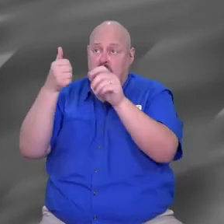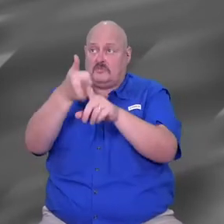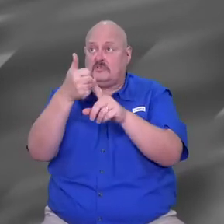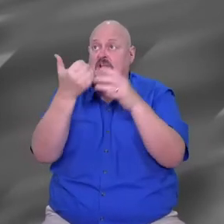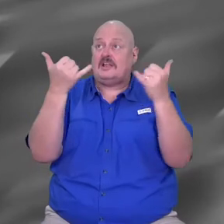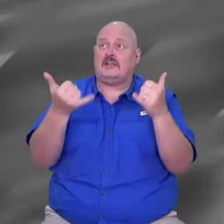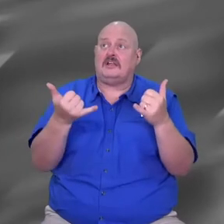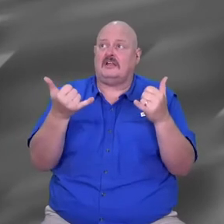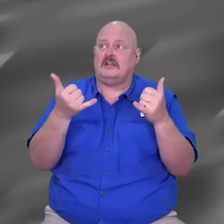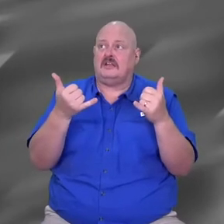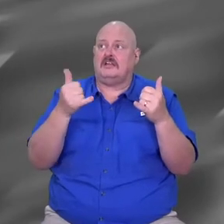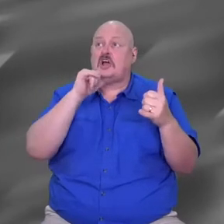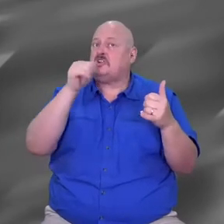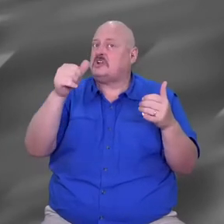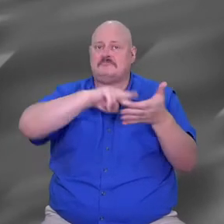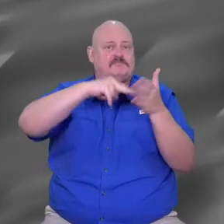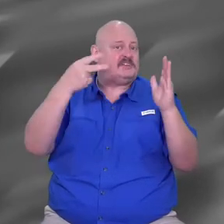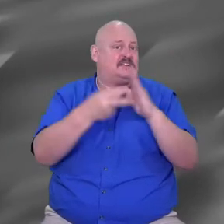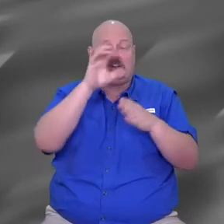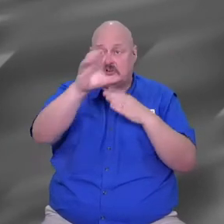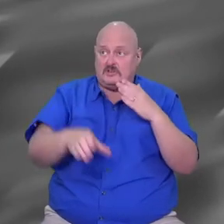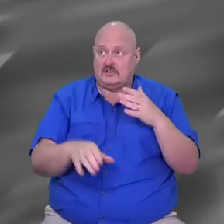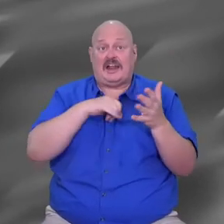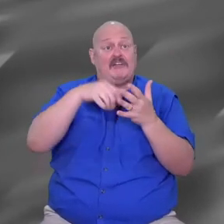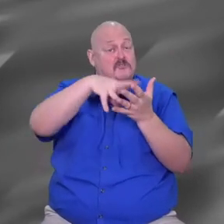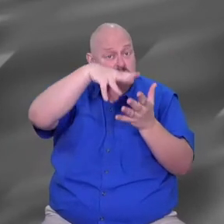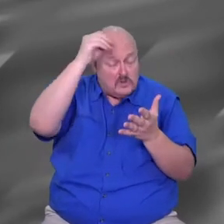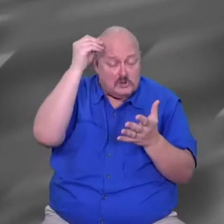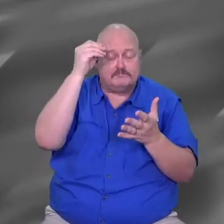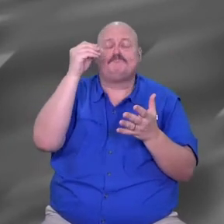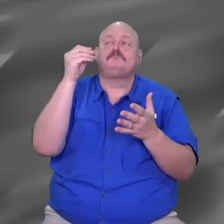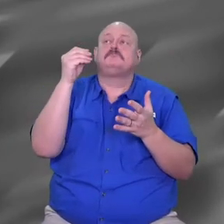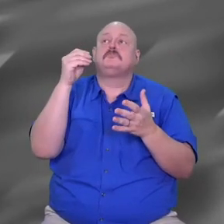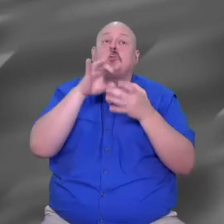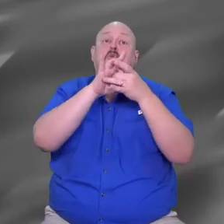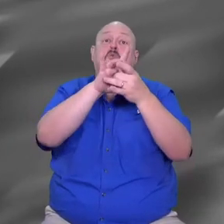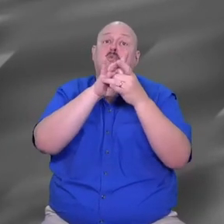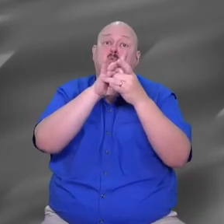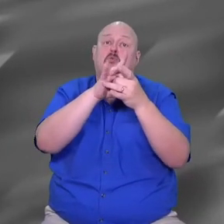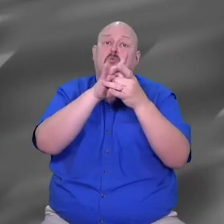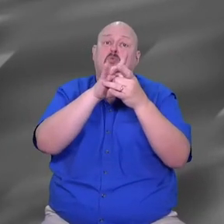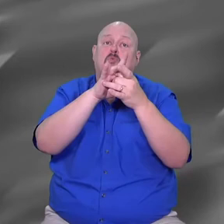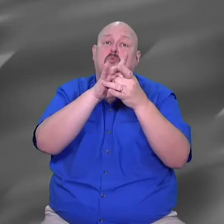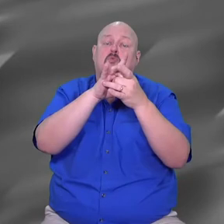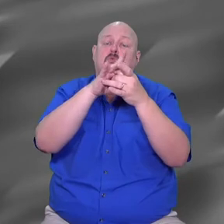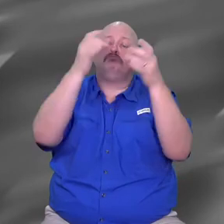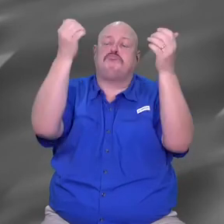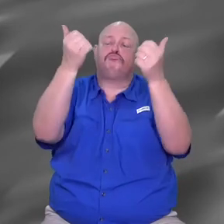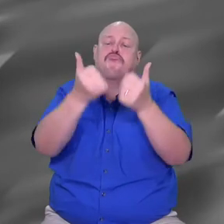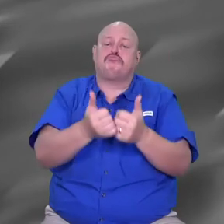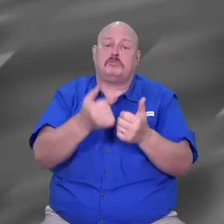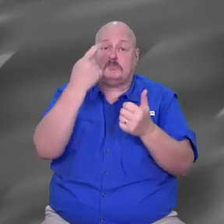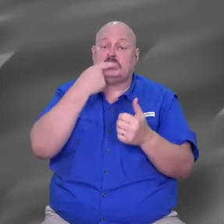the unintended consequences. I've learned that when the relationship goes sideways because of said